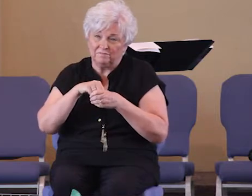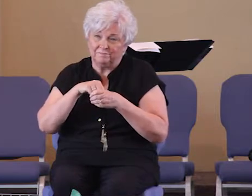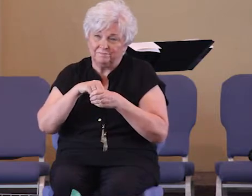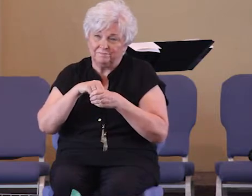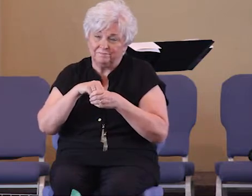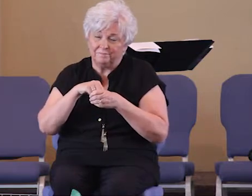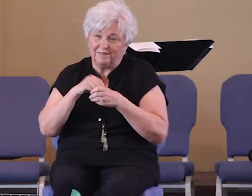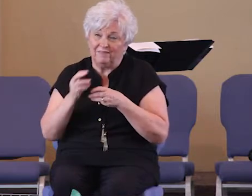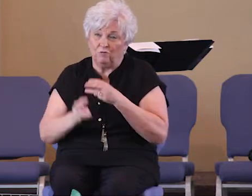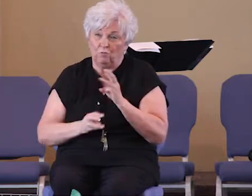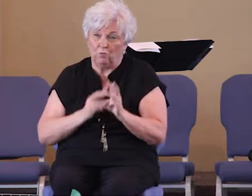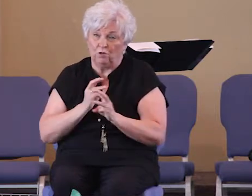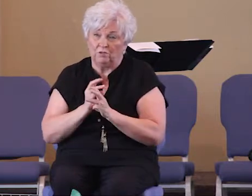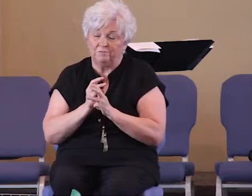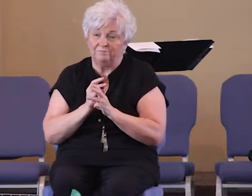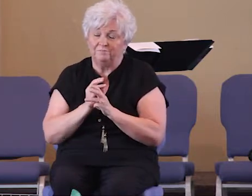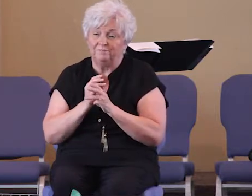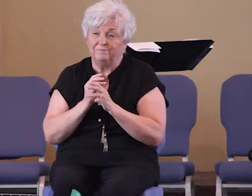And we'll fall.